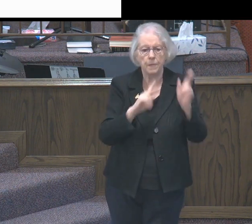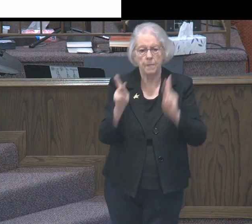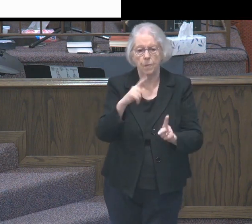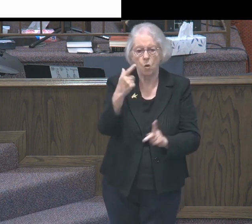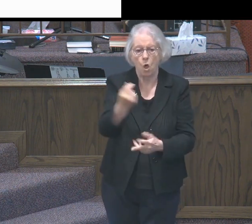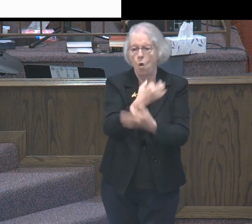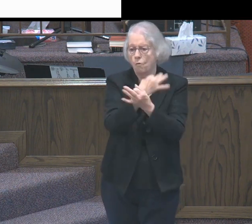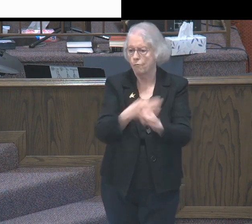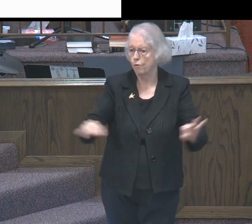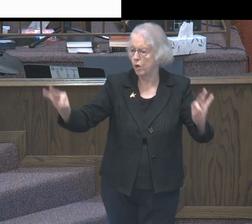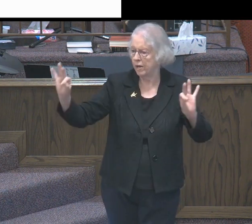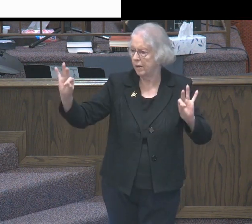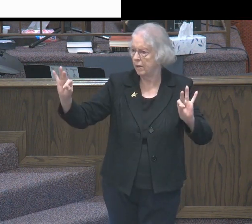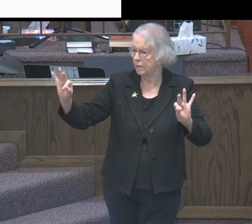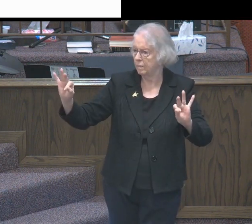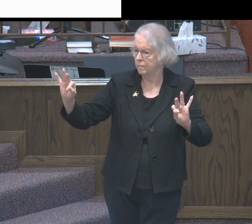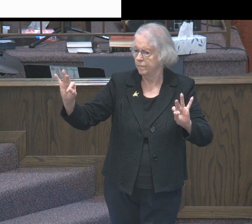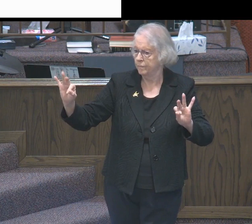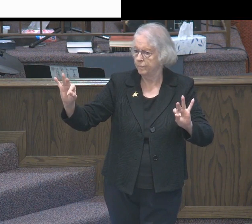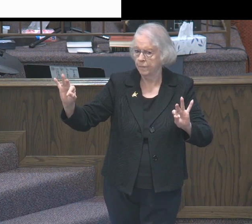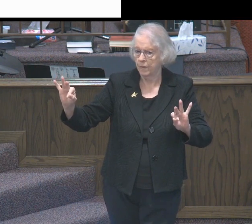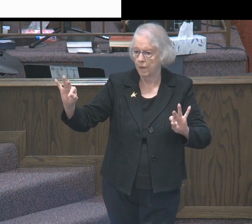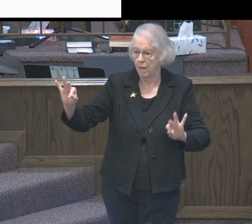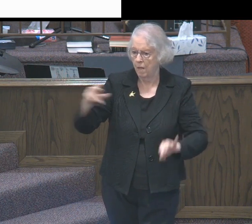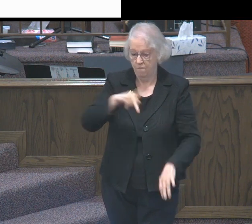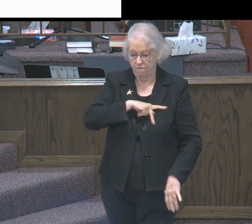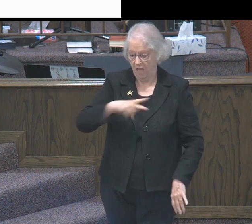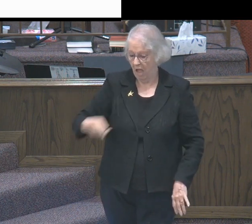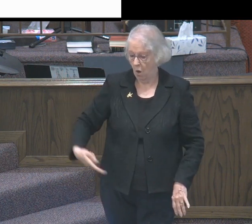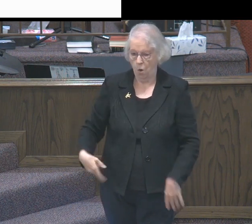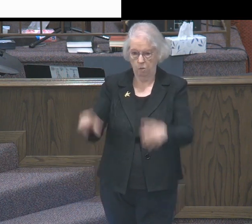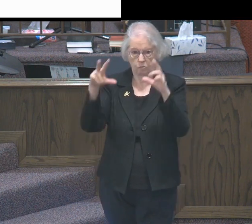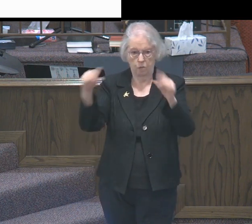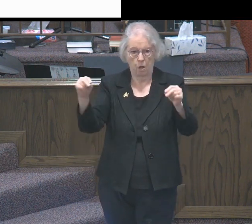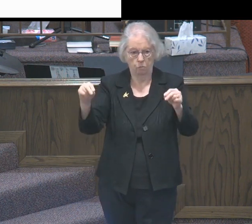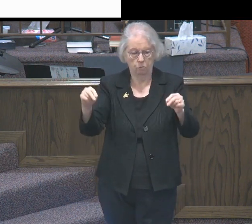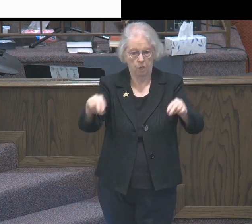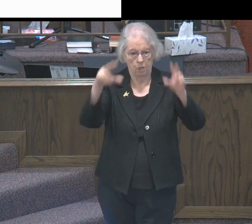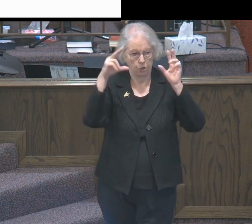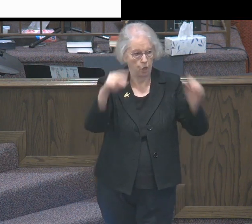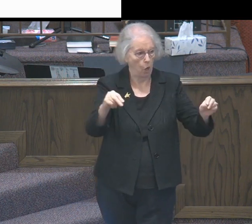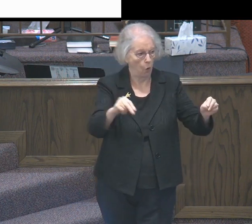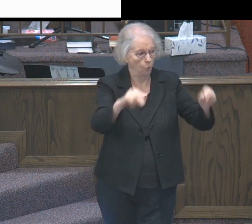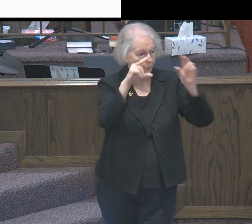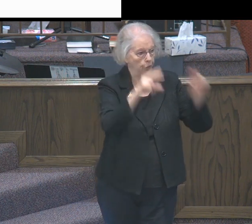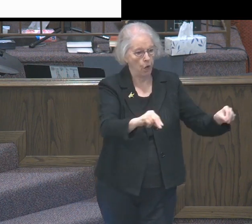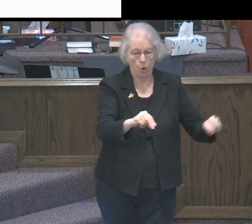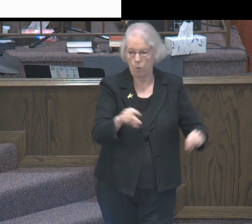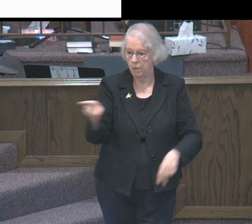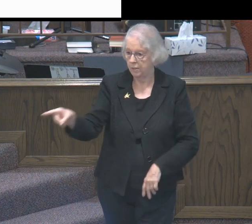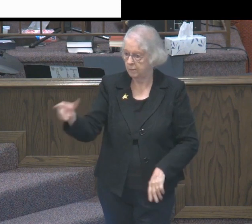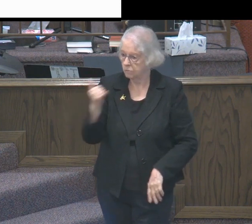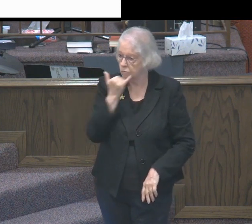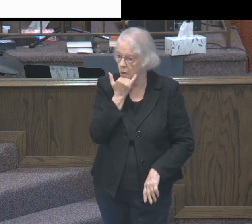You know what's right because God planted in your heart the right.